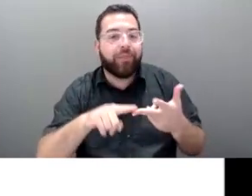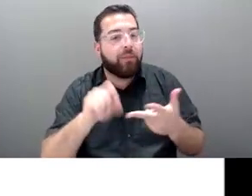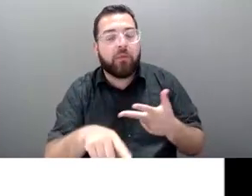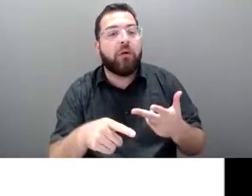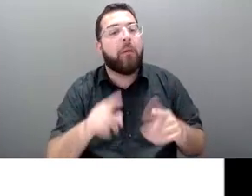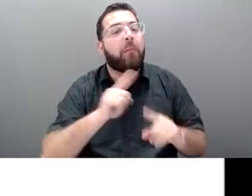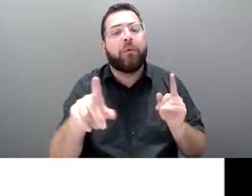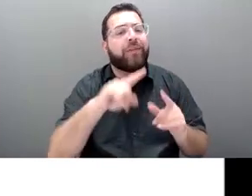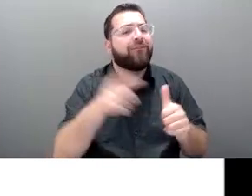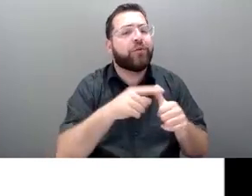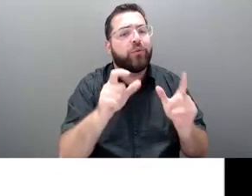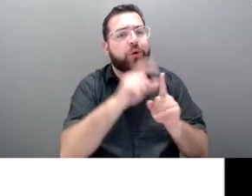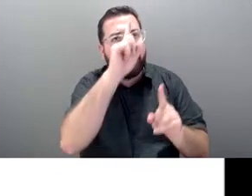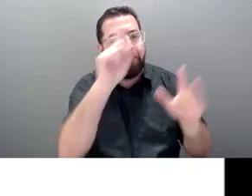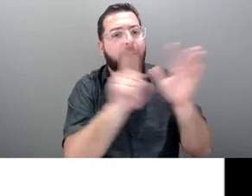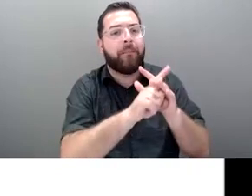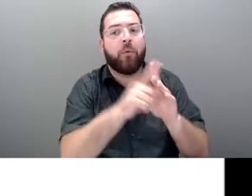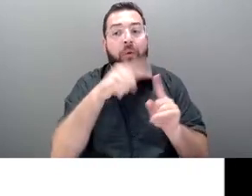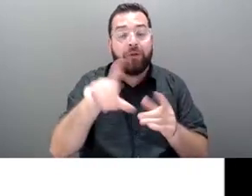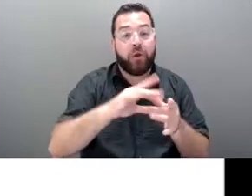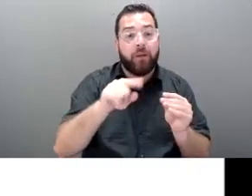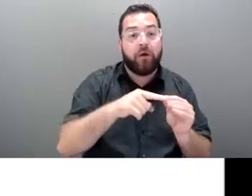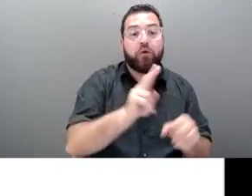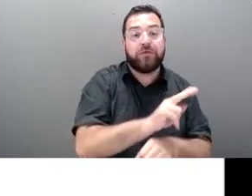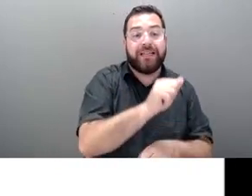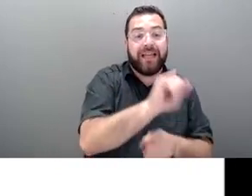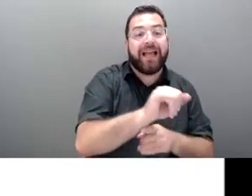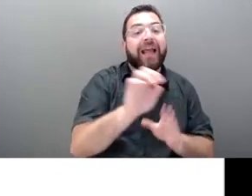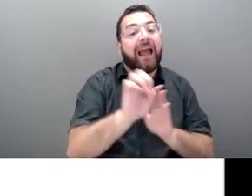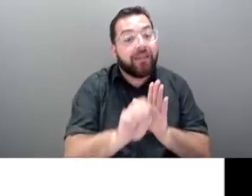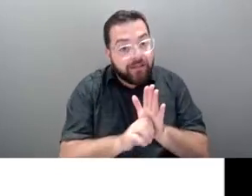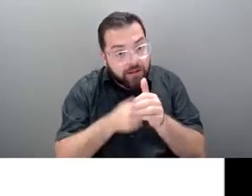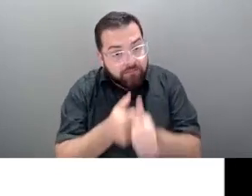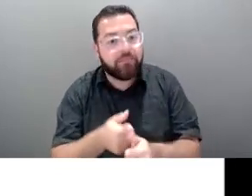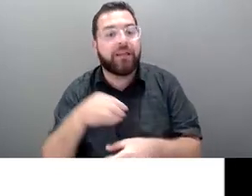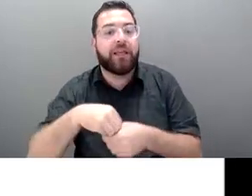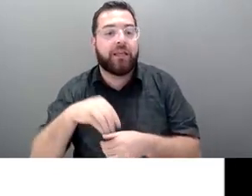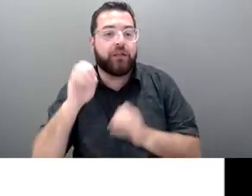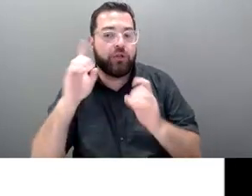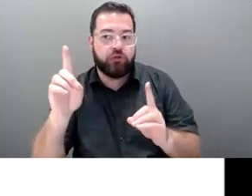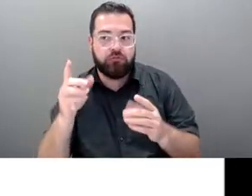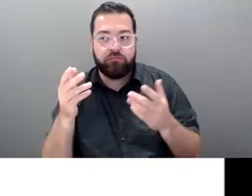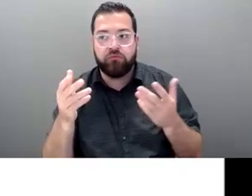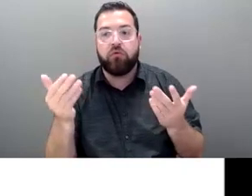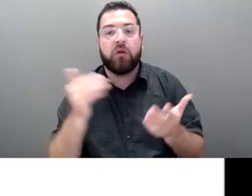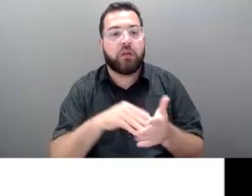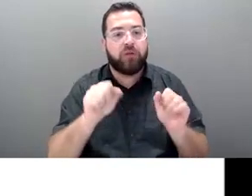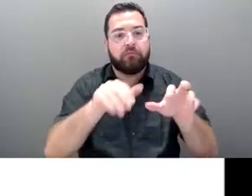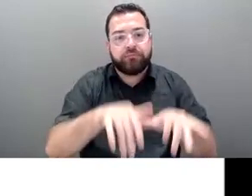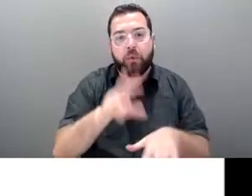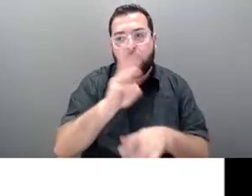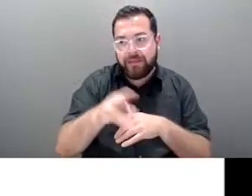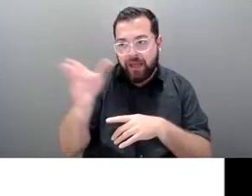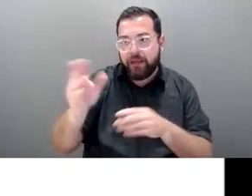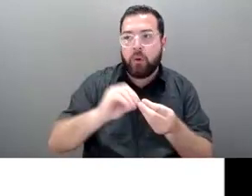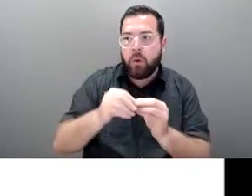mind, using AI ethically in education. So again, you can go to